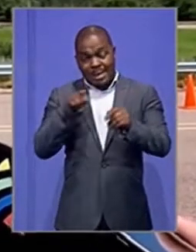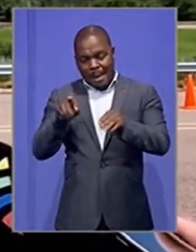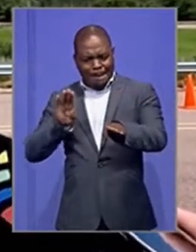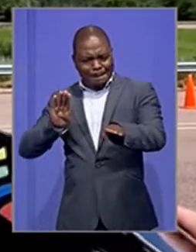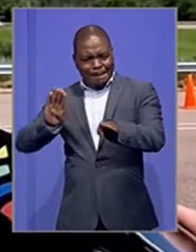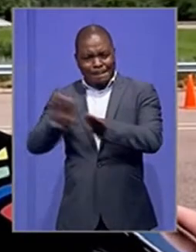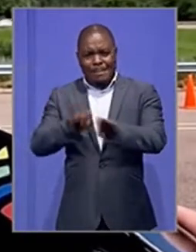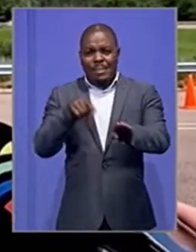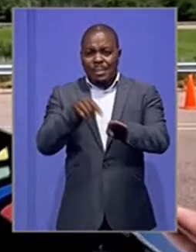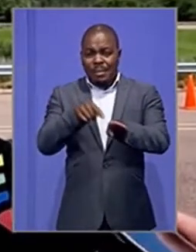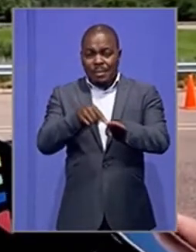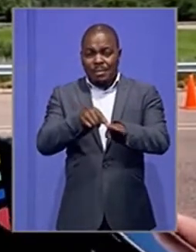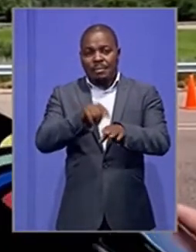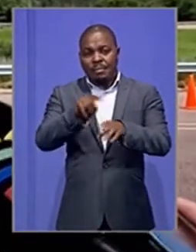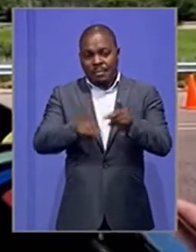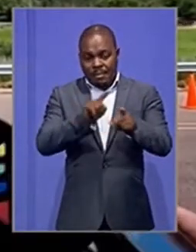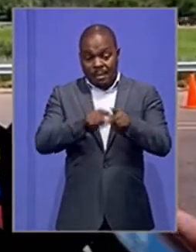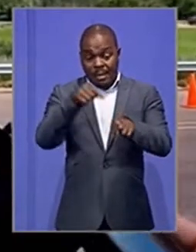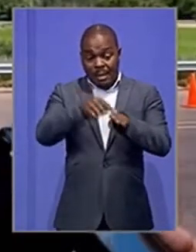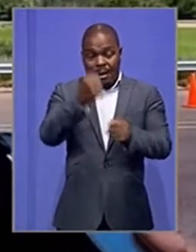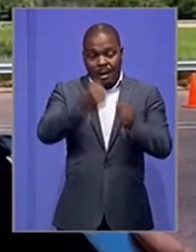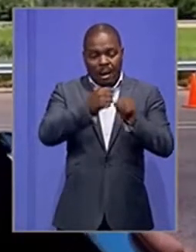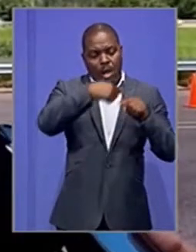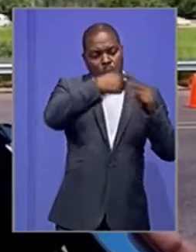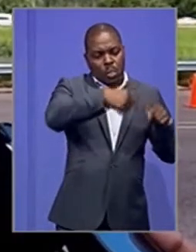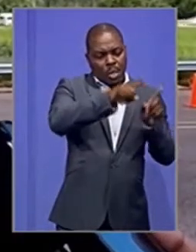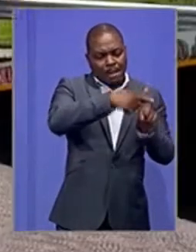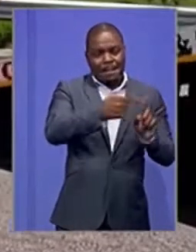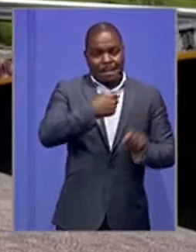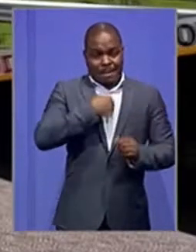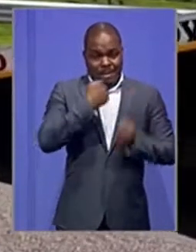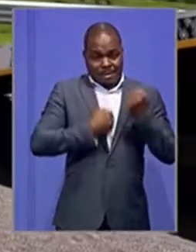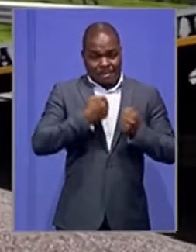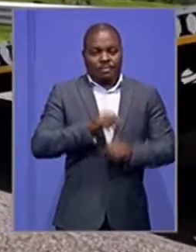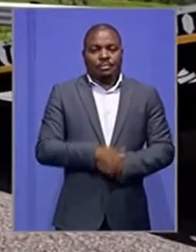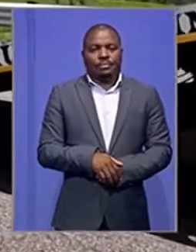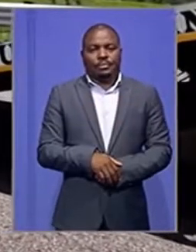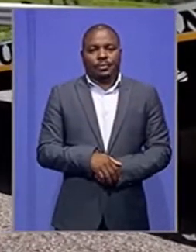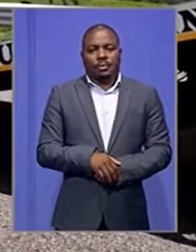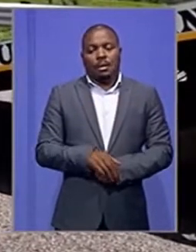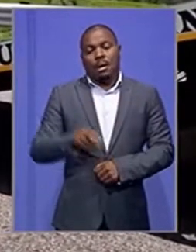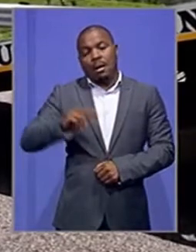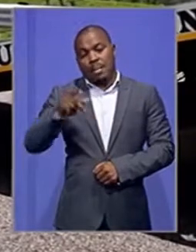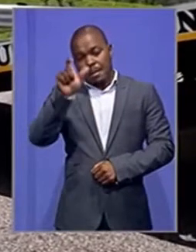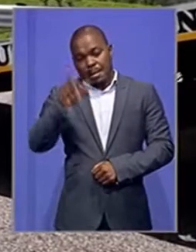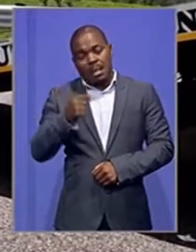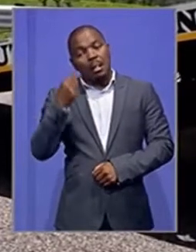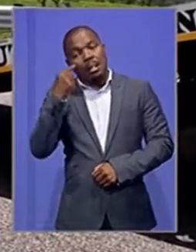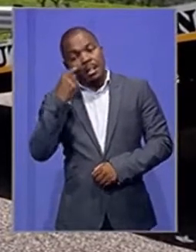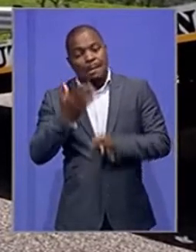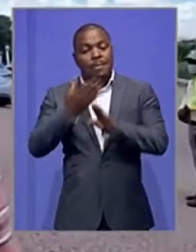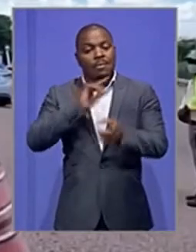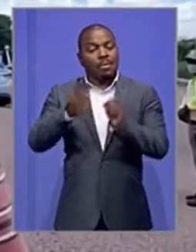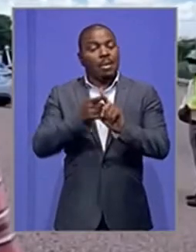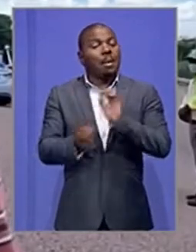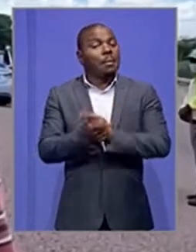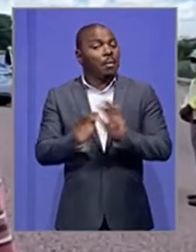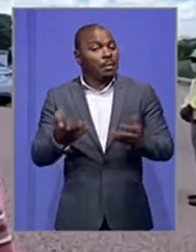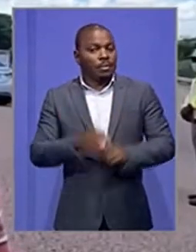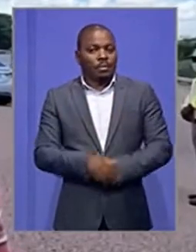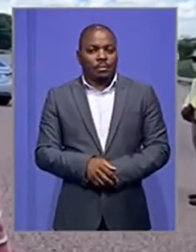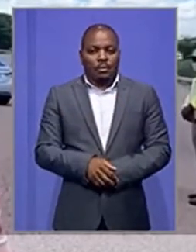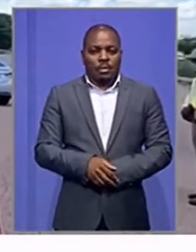Mini Cooper. Then the Mini Cooper rolled to my car. Mongwe wa dipaki o tlhalosa se a se boneng pele ga tiragalo. We were